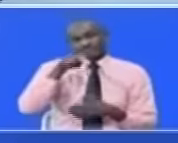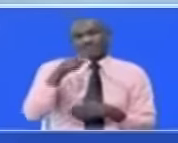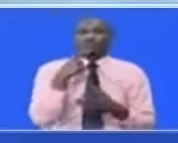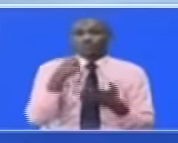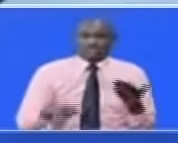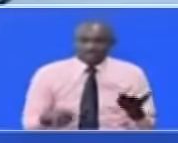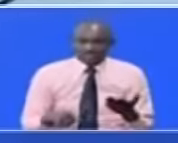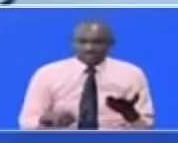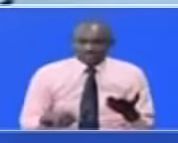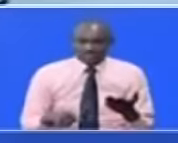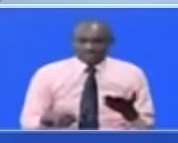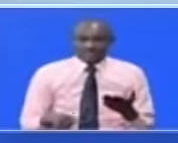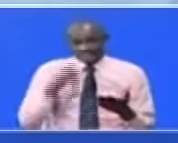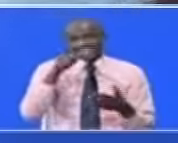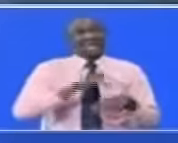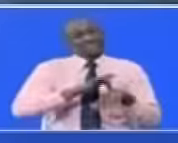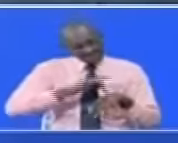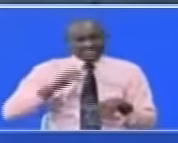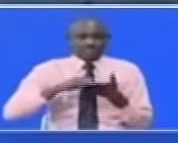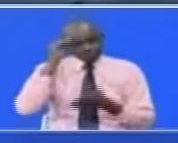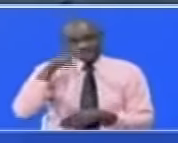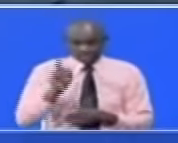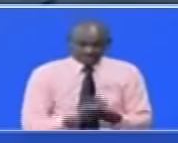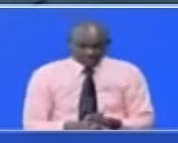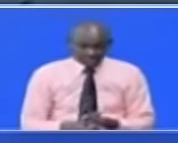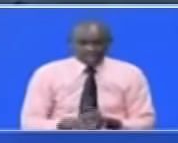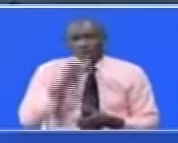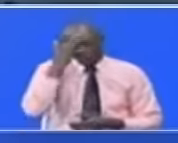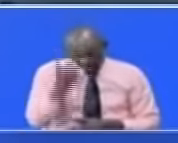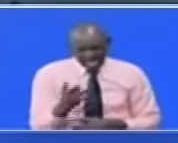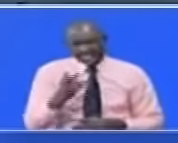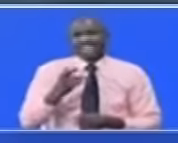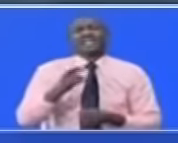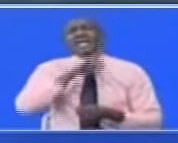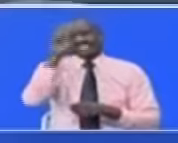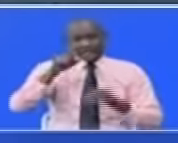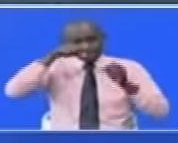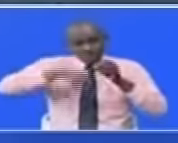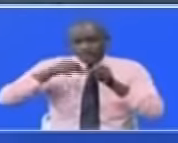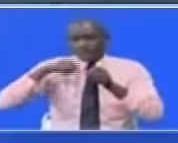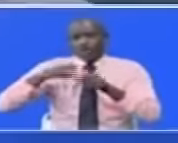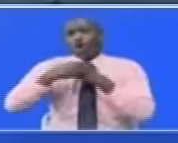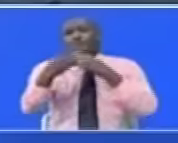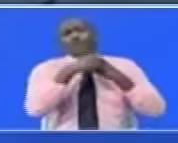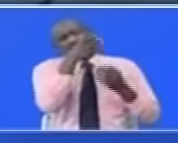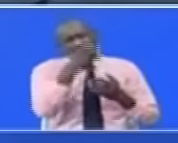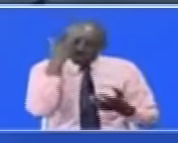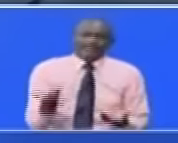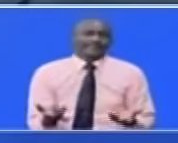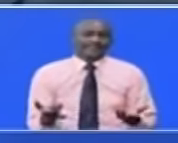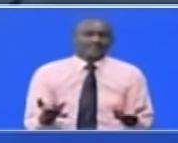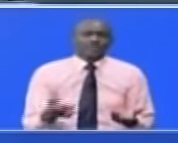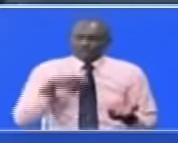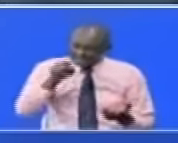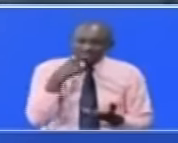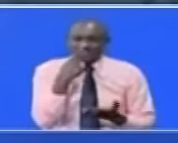work, mm-hmm. I think that affected the student. Why exams are leaked? Why irregularity exists? You cannot